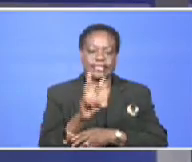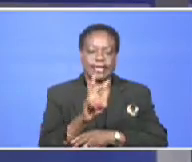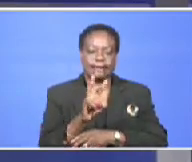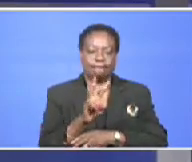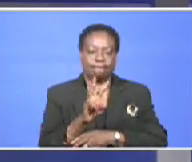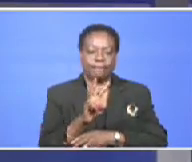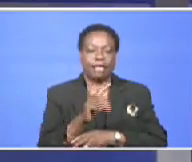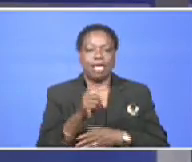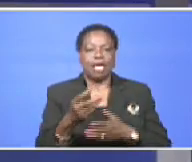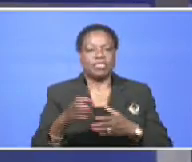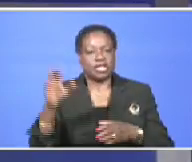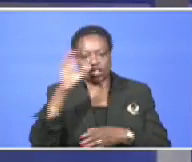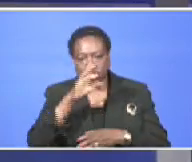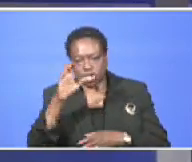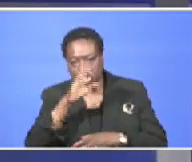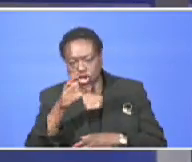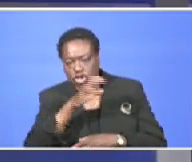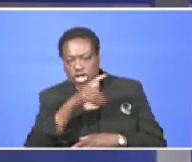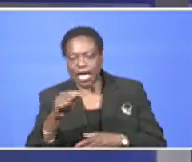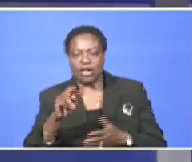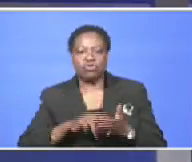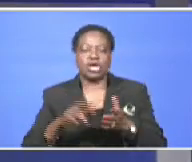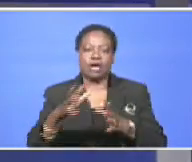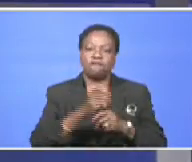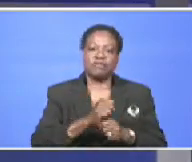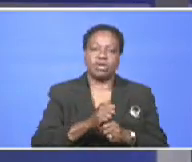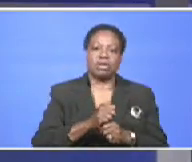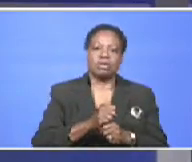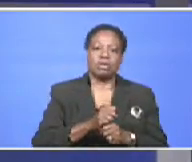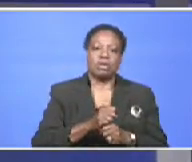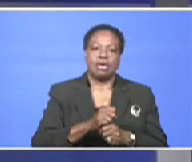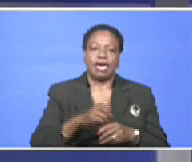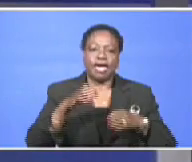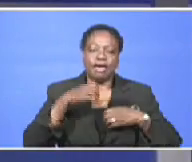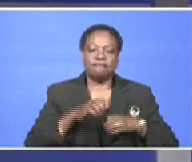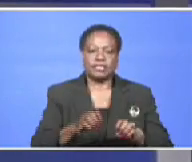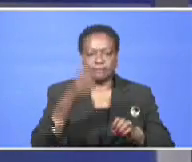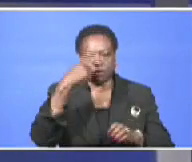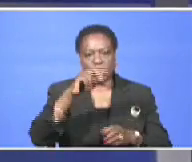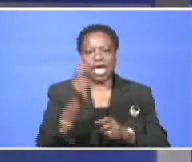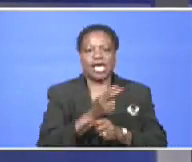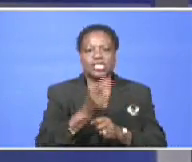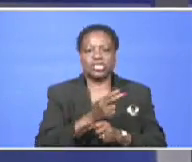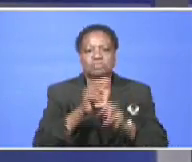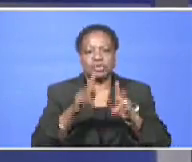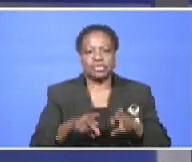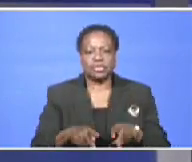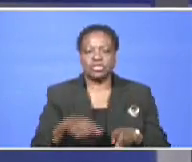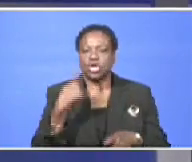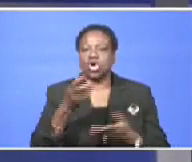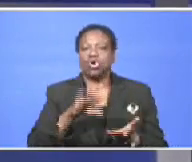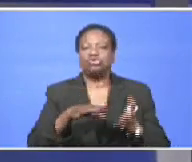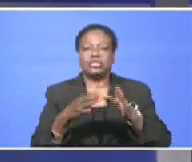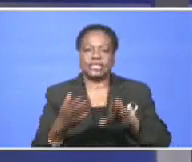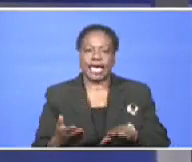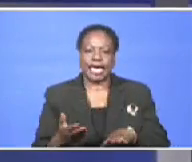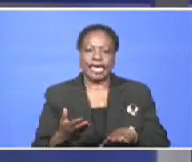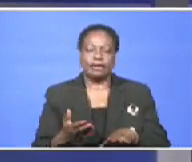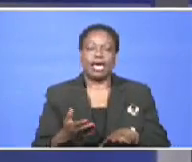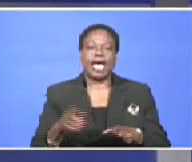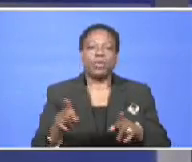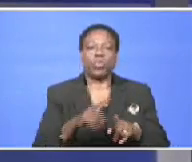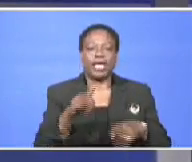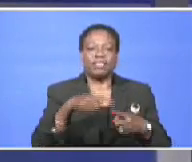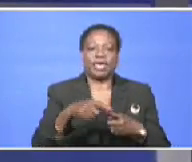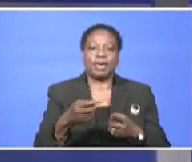Meantime, the search and recovery effort for Haitian migrants who died on the weekend when their boat sank in the Abaco Keys continued today. The